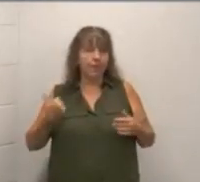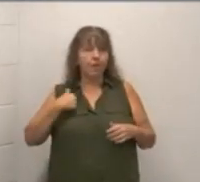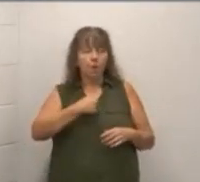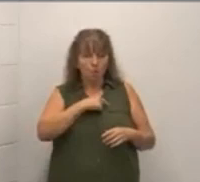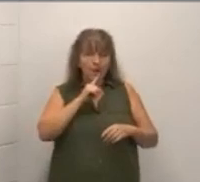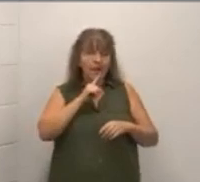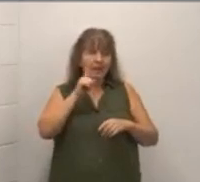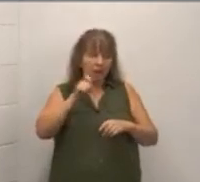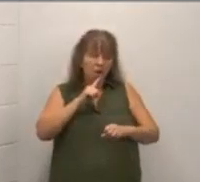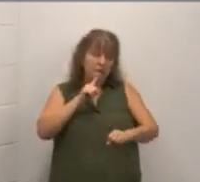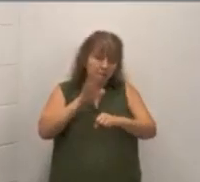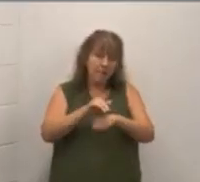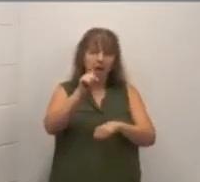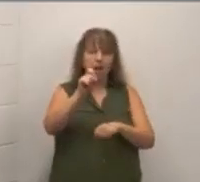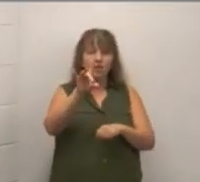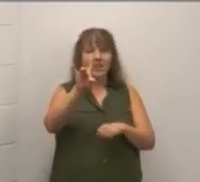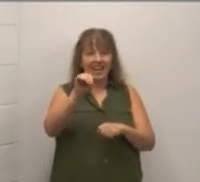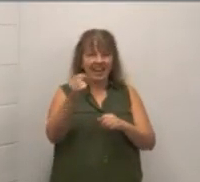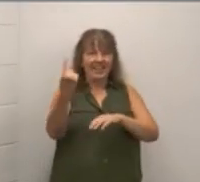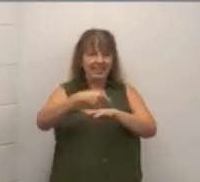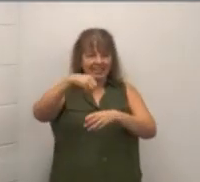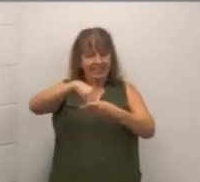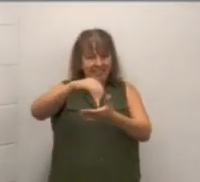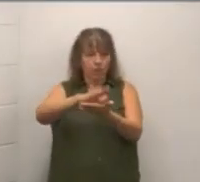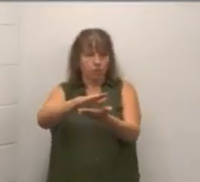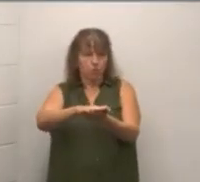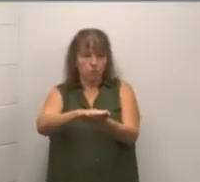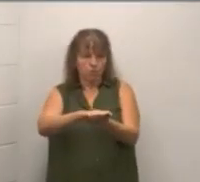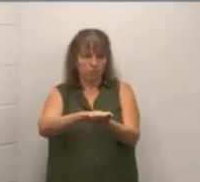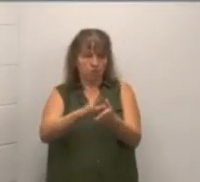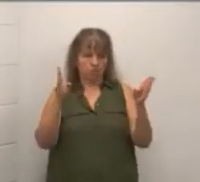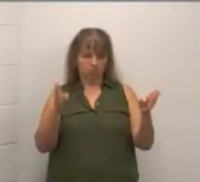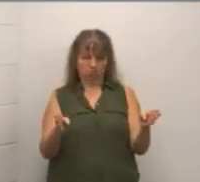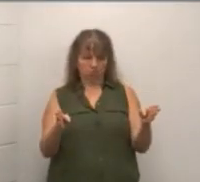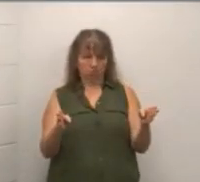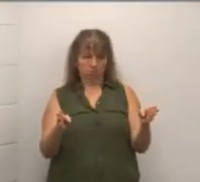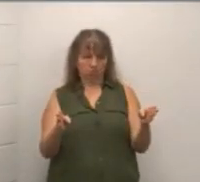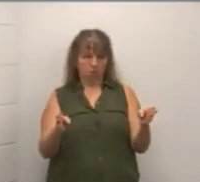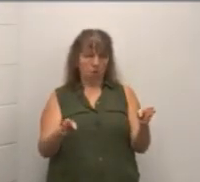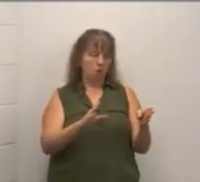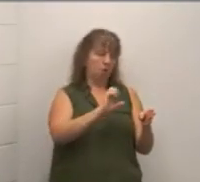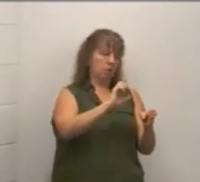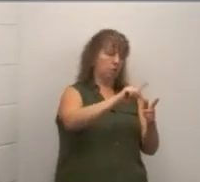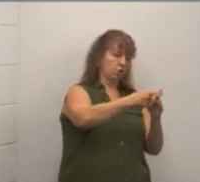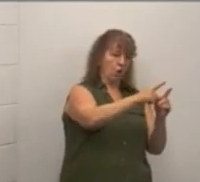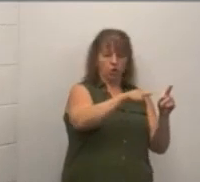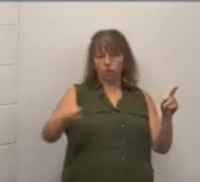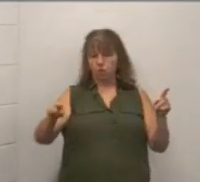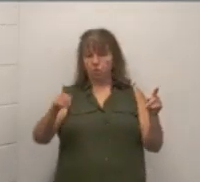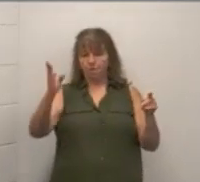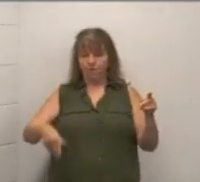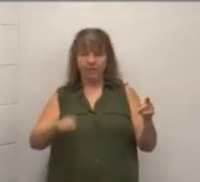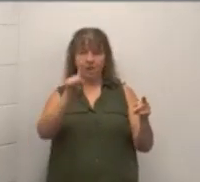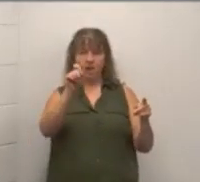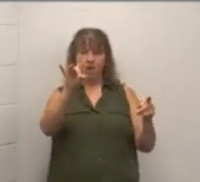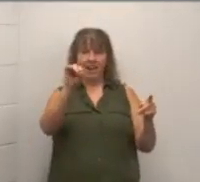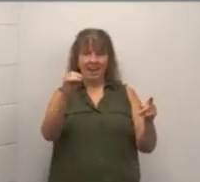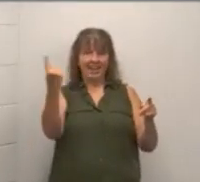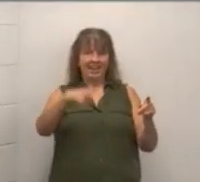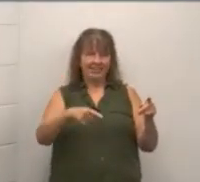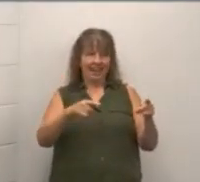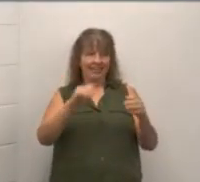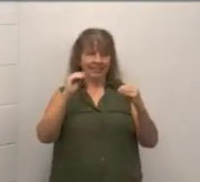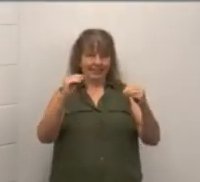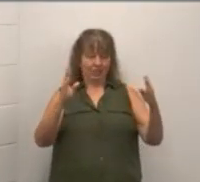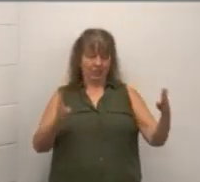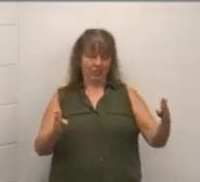the 180-day rule, which means we have to be in school 180 days. Our calendars are going to look a lot